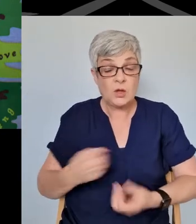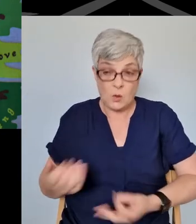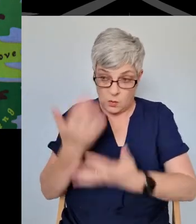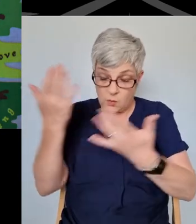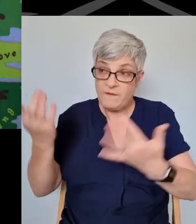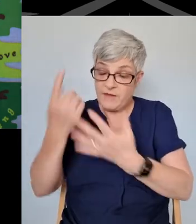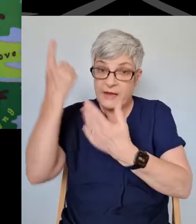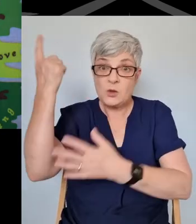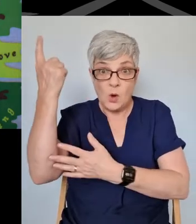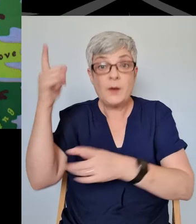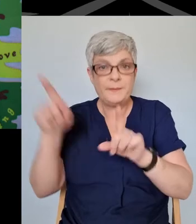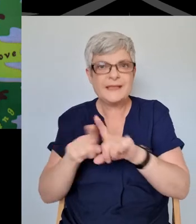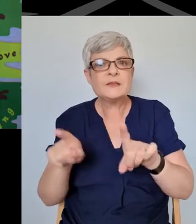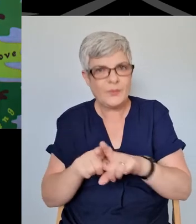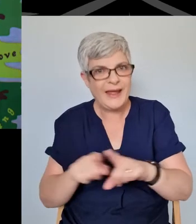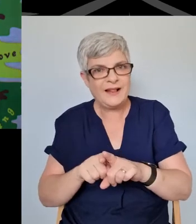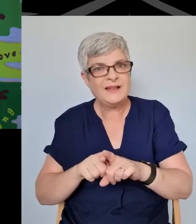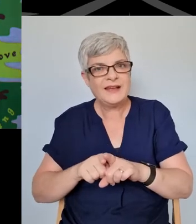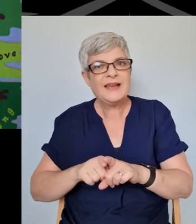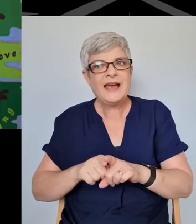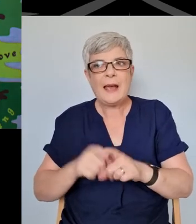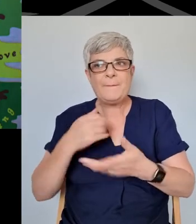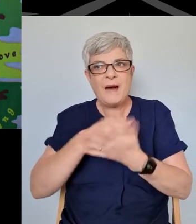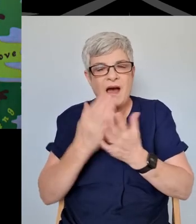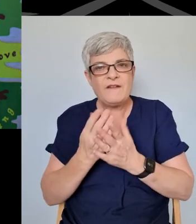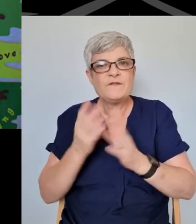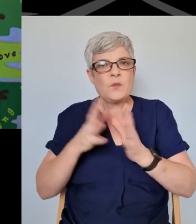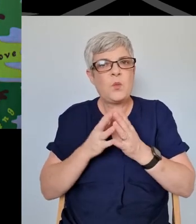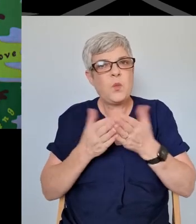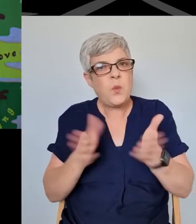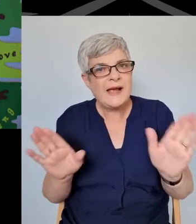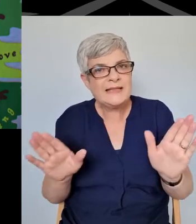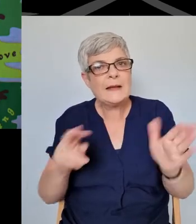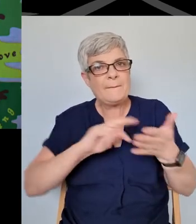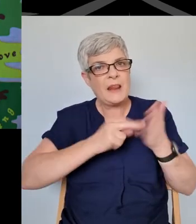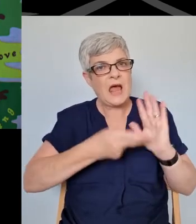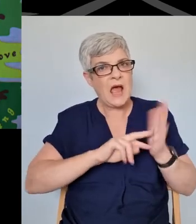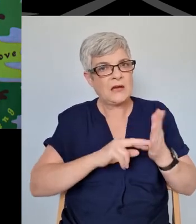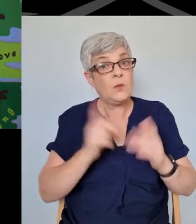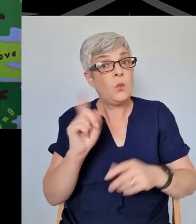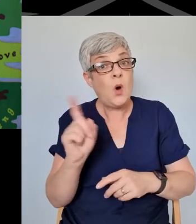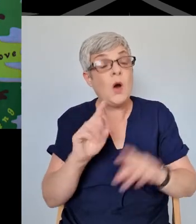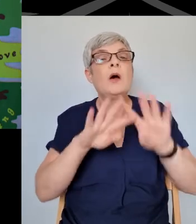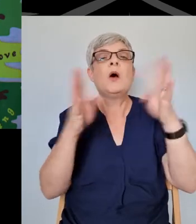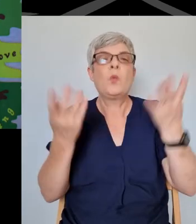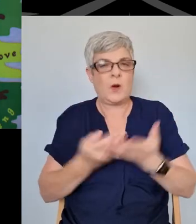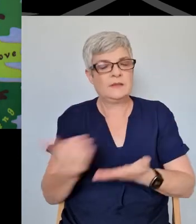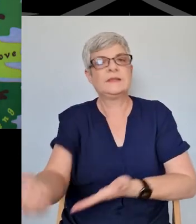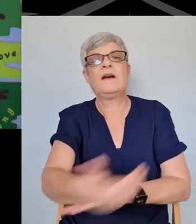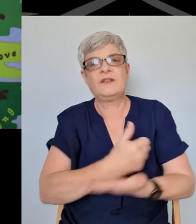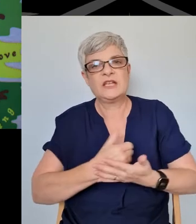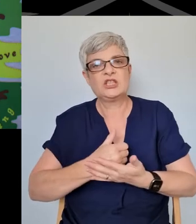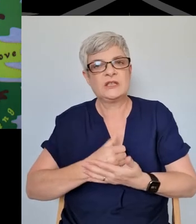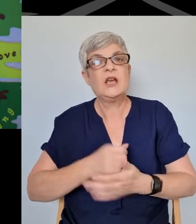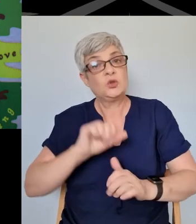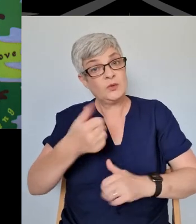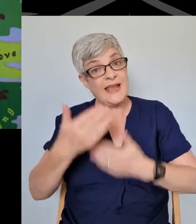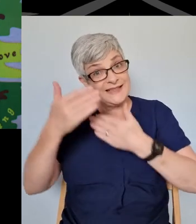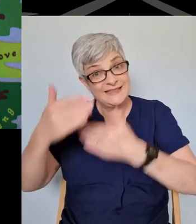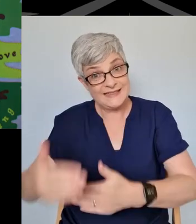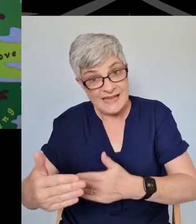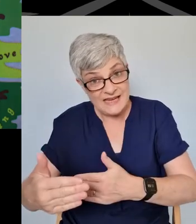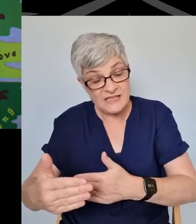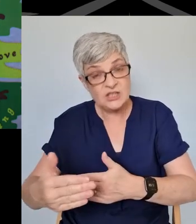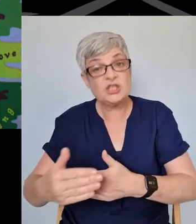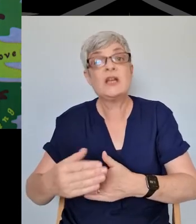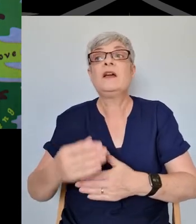glorified God and also was part of God's wider plan for the salvation of the world. And so in the next stage, his disciples were